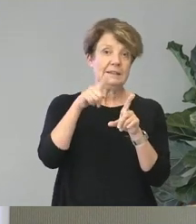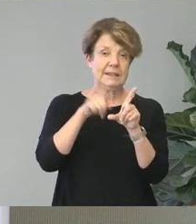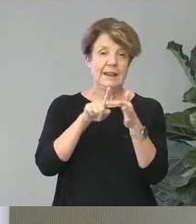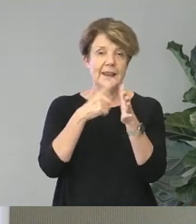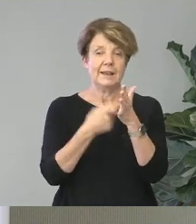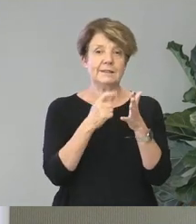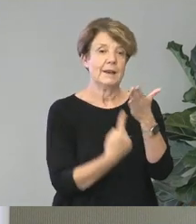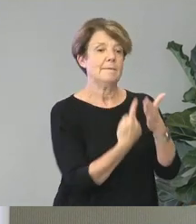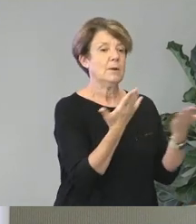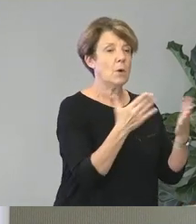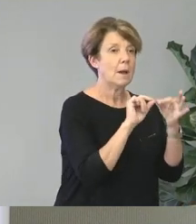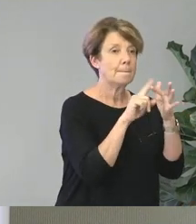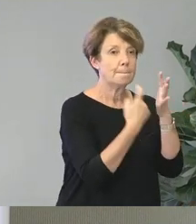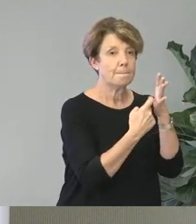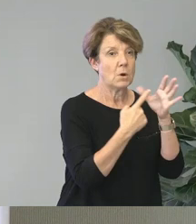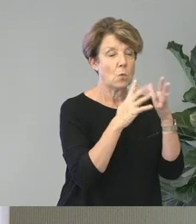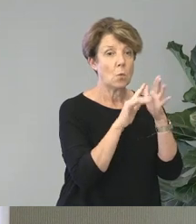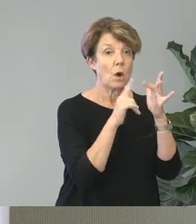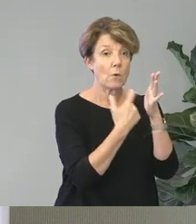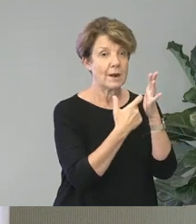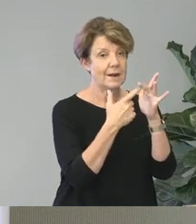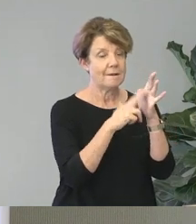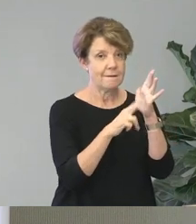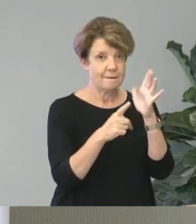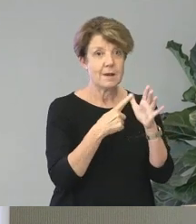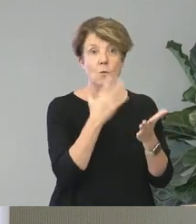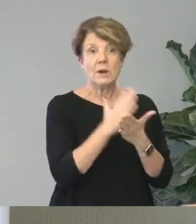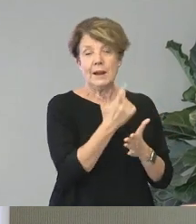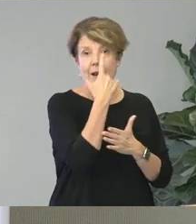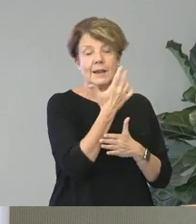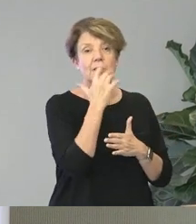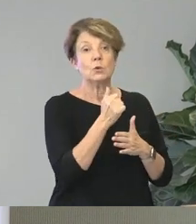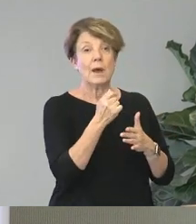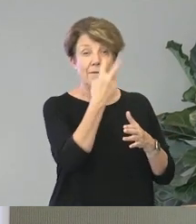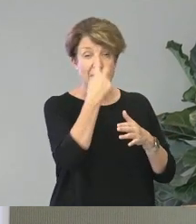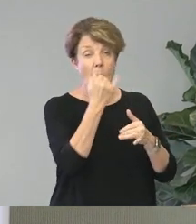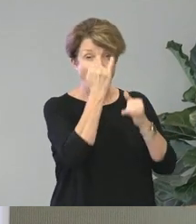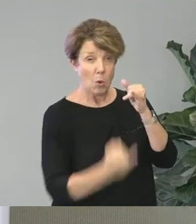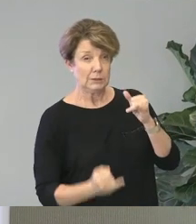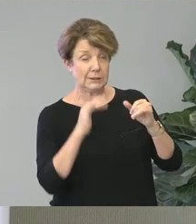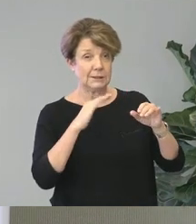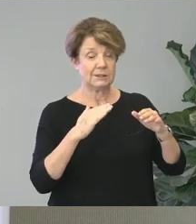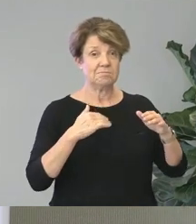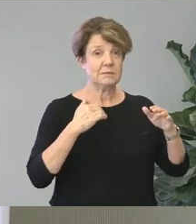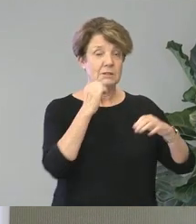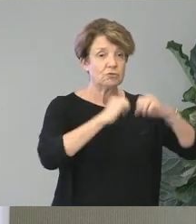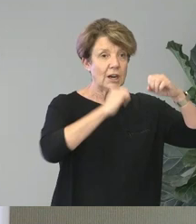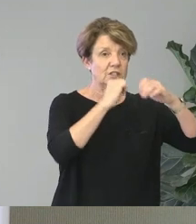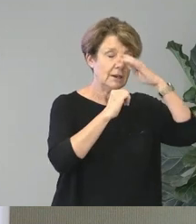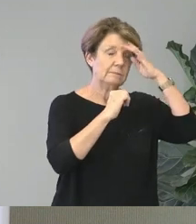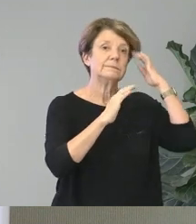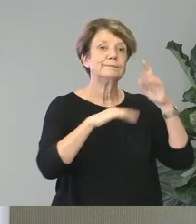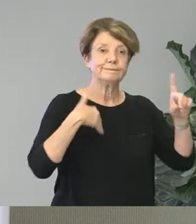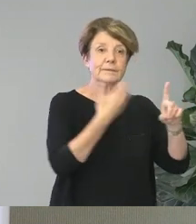the oldest living human structure in the world today. And they're still operating. They may have been flooded of